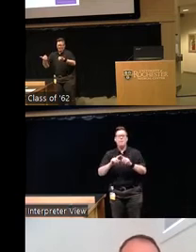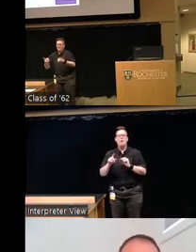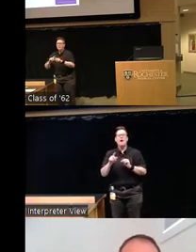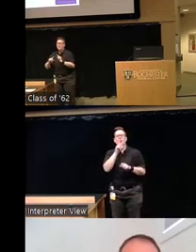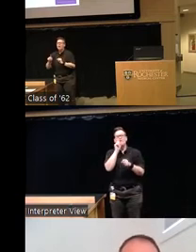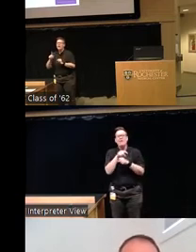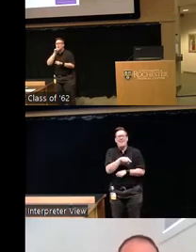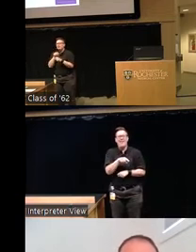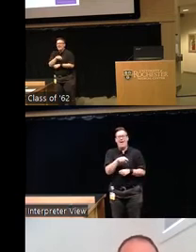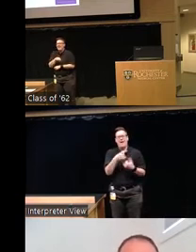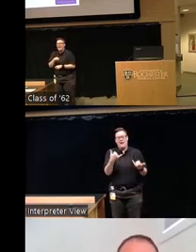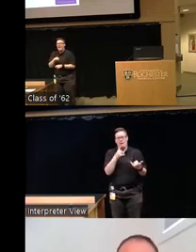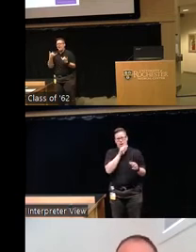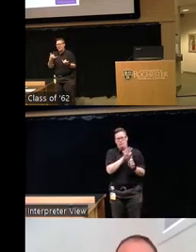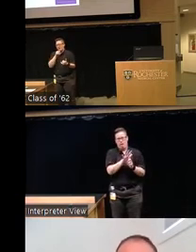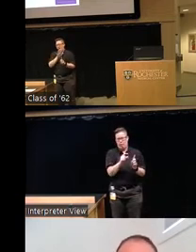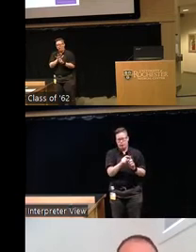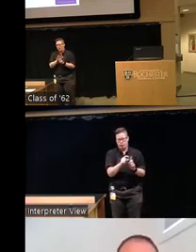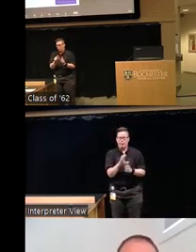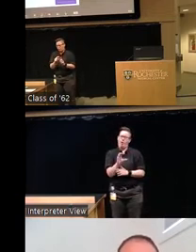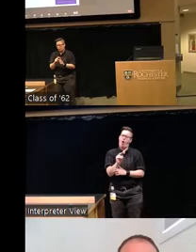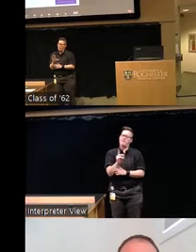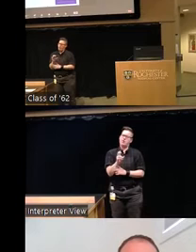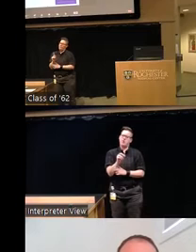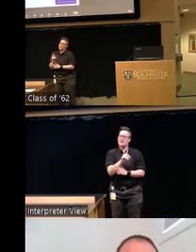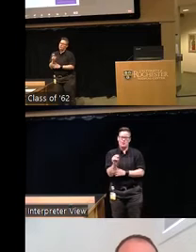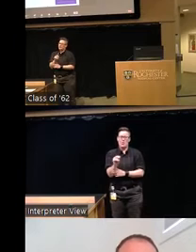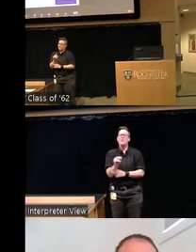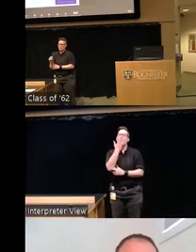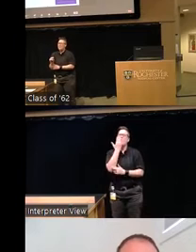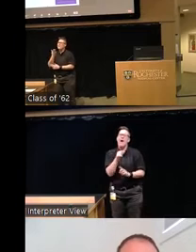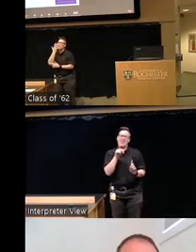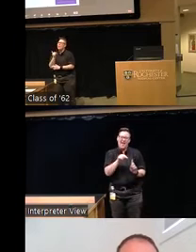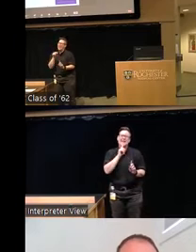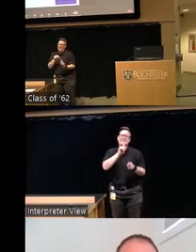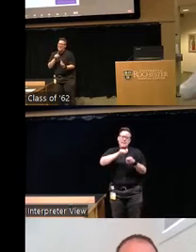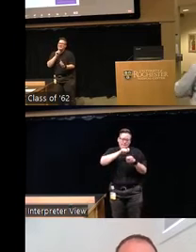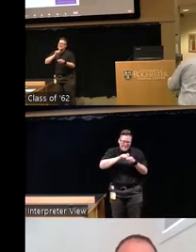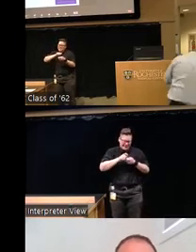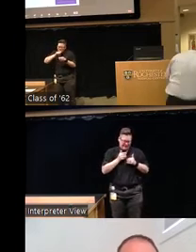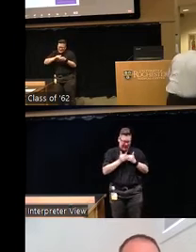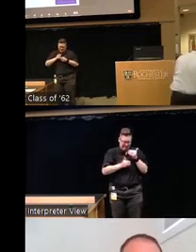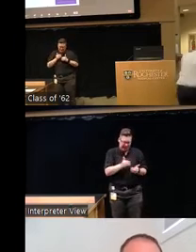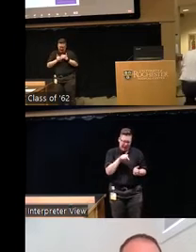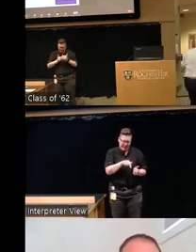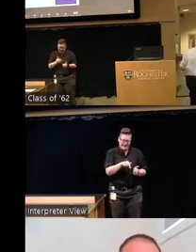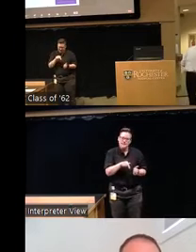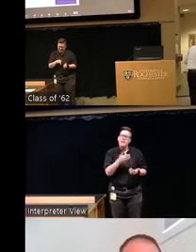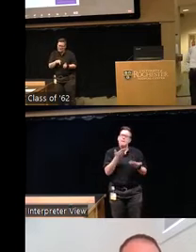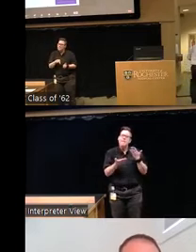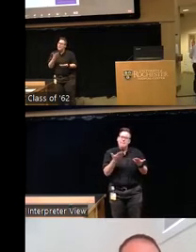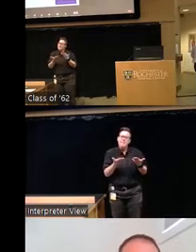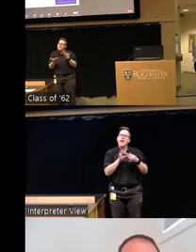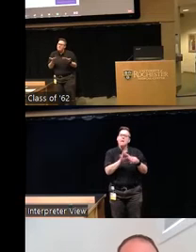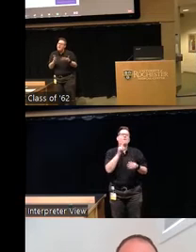out of favor, in part because it identifies a very specific mechanism that may be implicated in